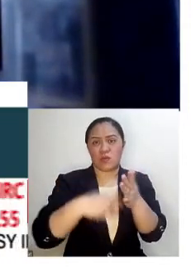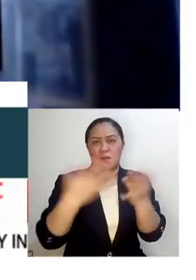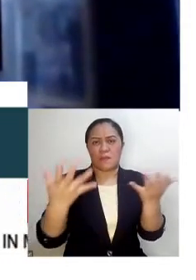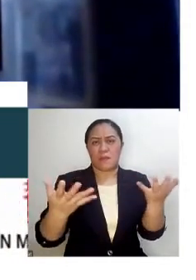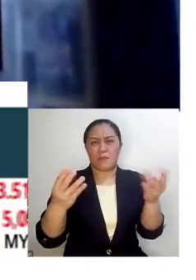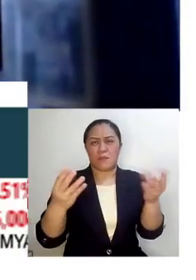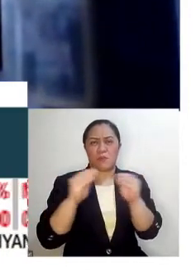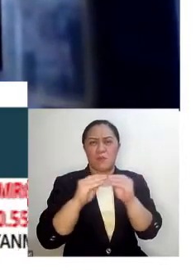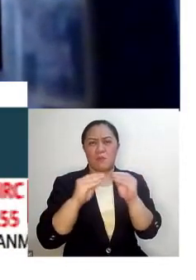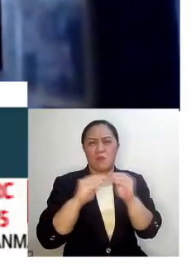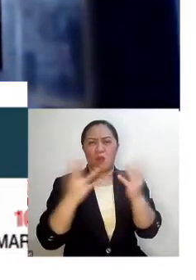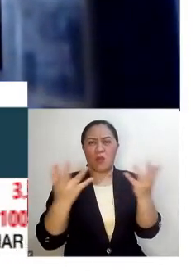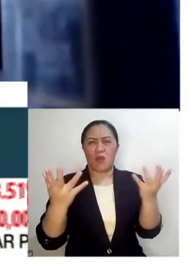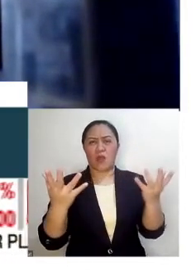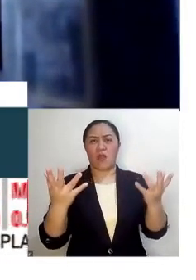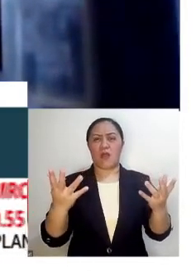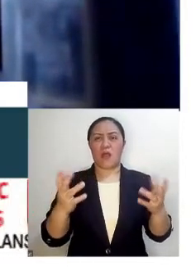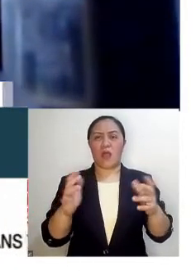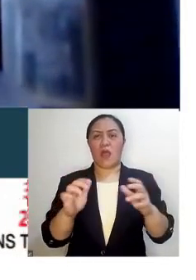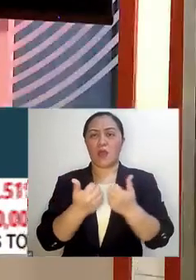suasion?